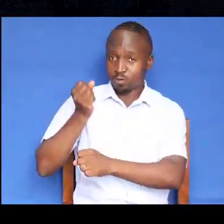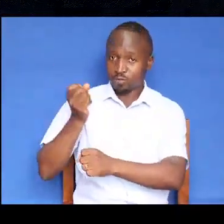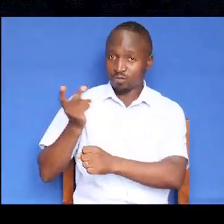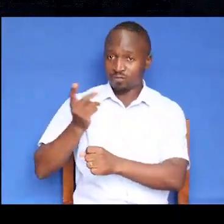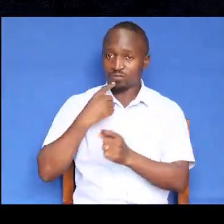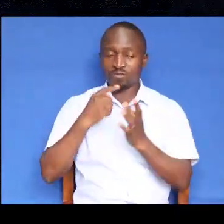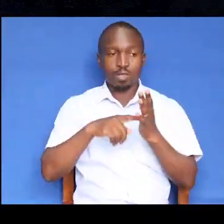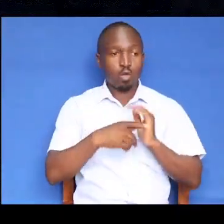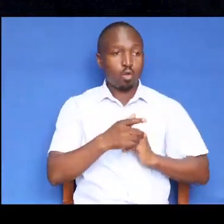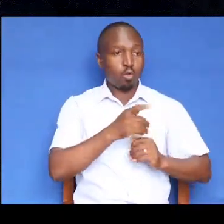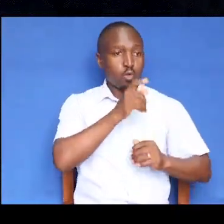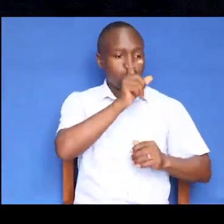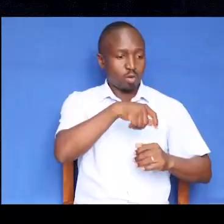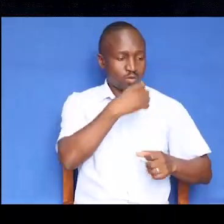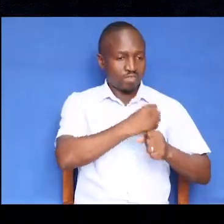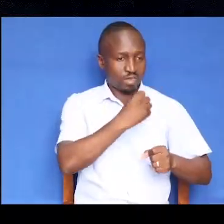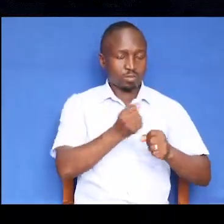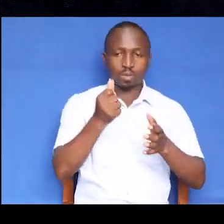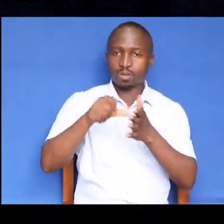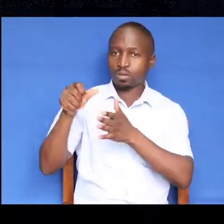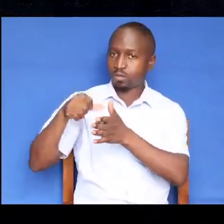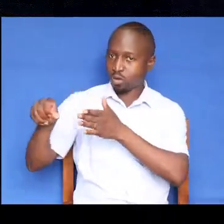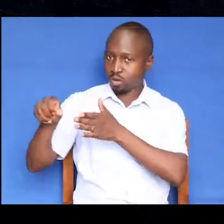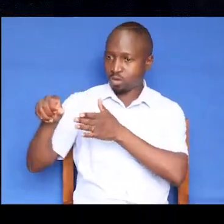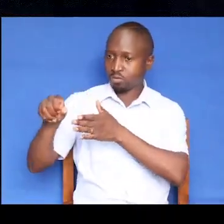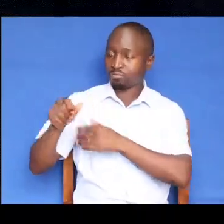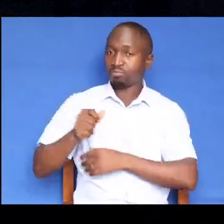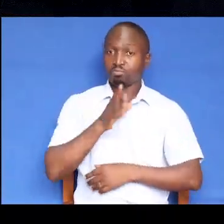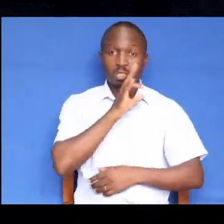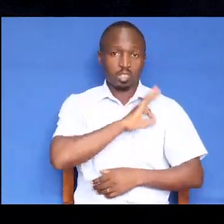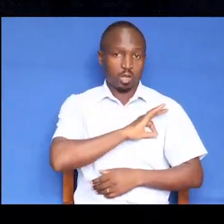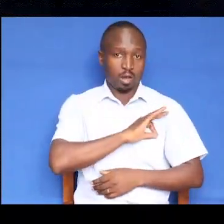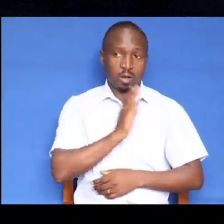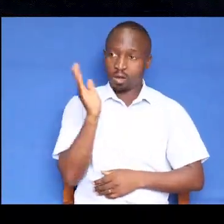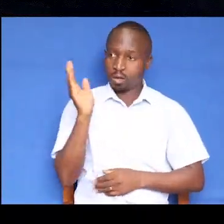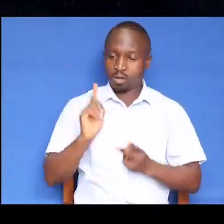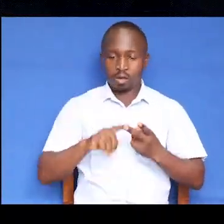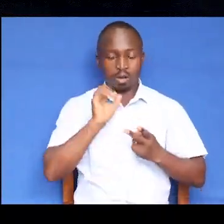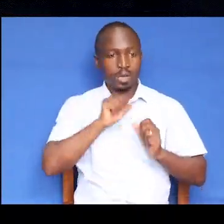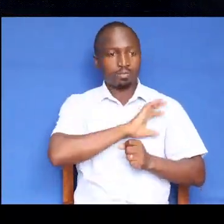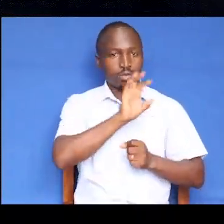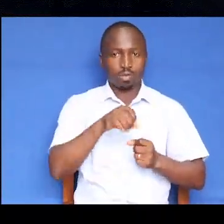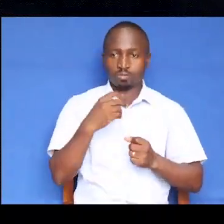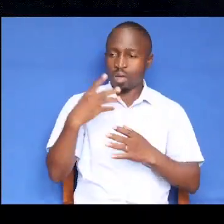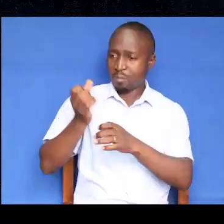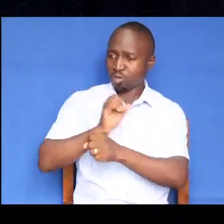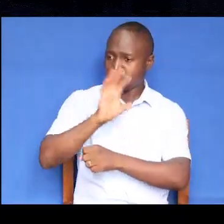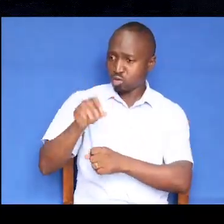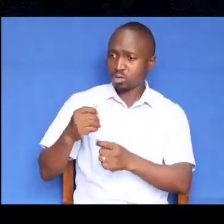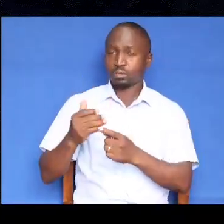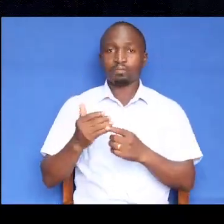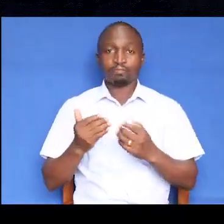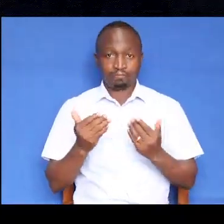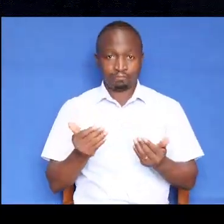like labor or normal workers are given these wages and the salaries. So we have to add all incomes